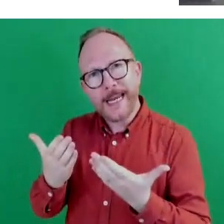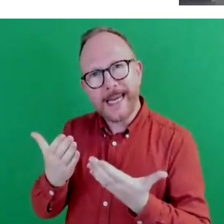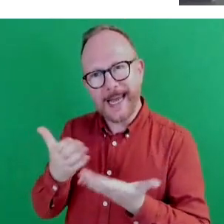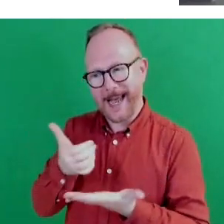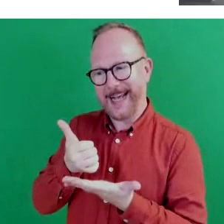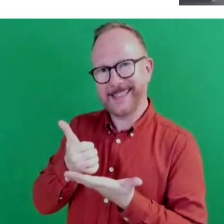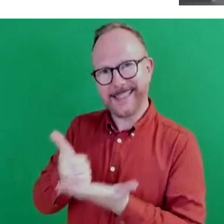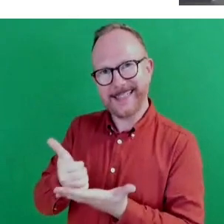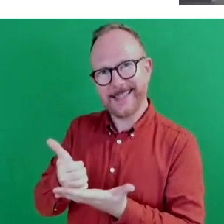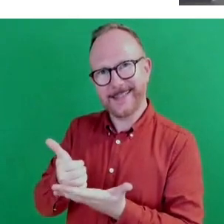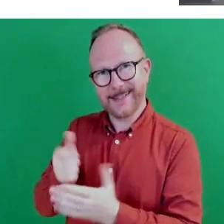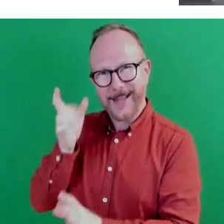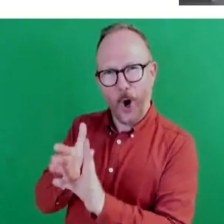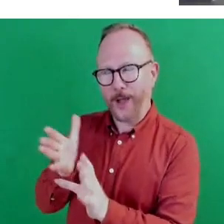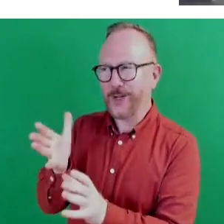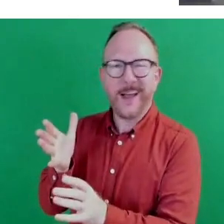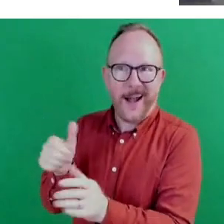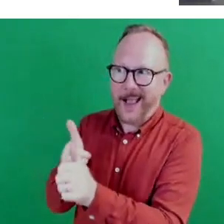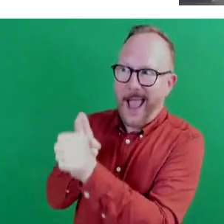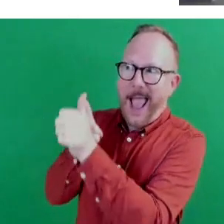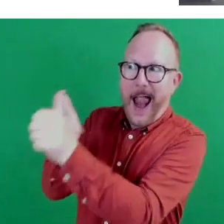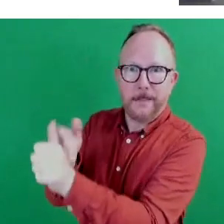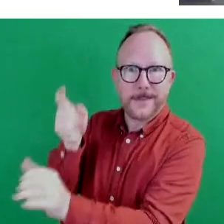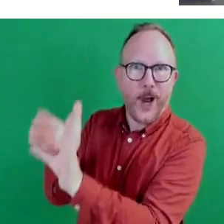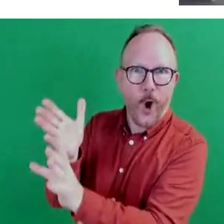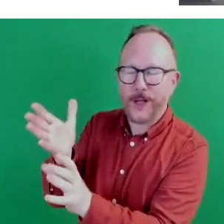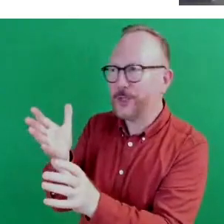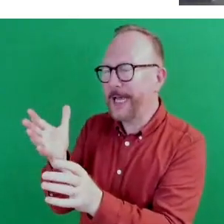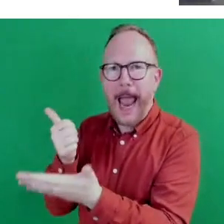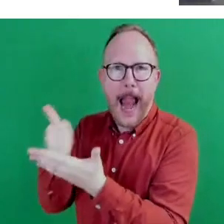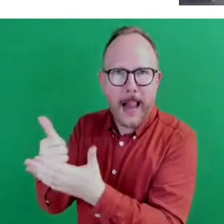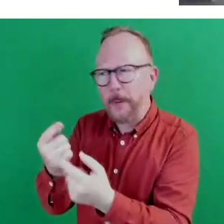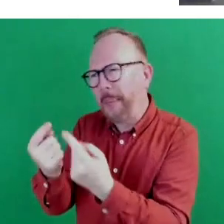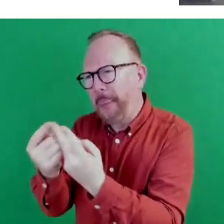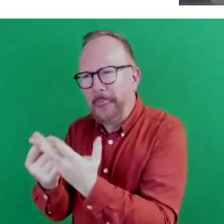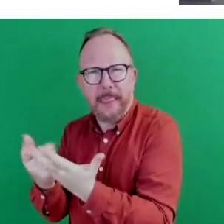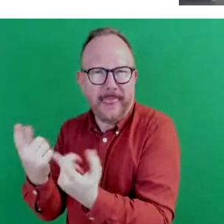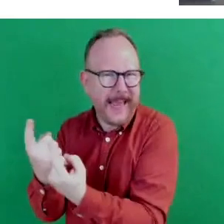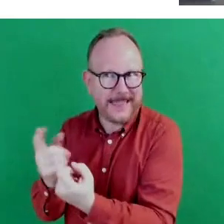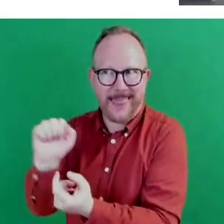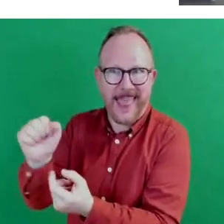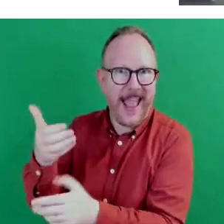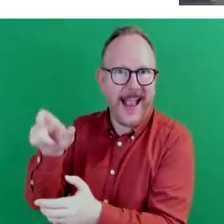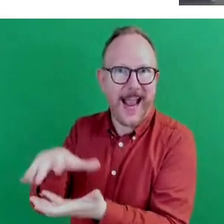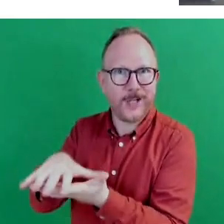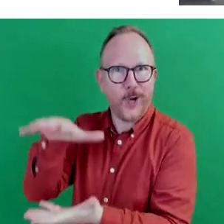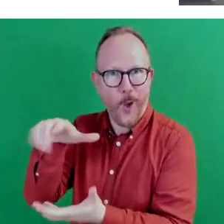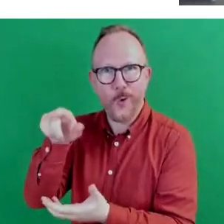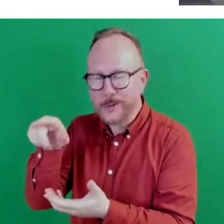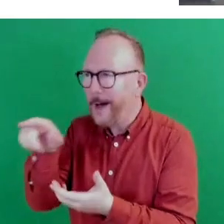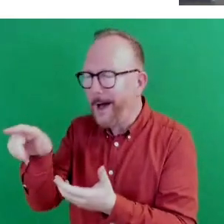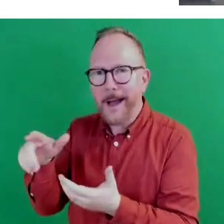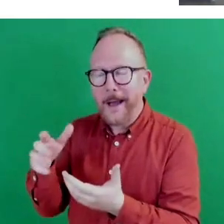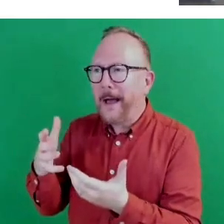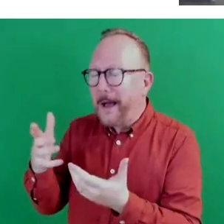kind of helping these psychologists out with kind of their caseload. Did a little bit of a kind of study, maybe do